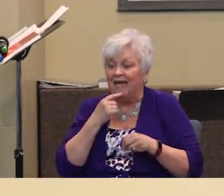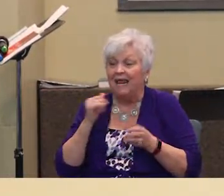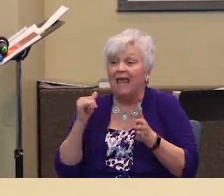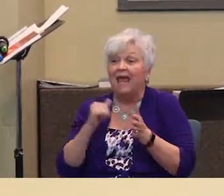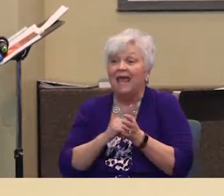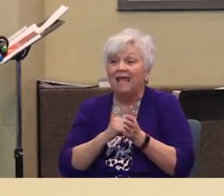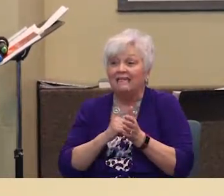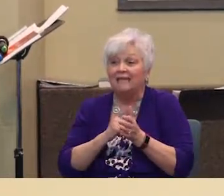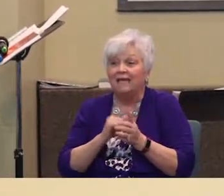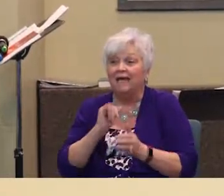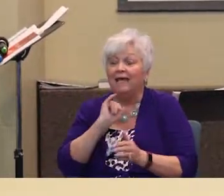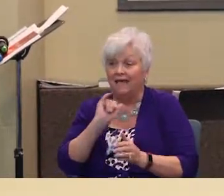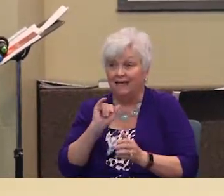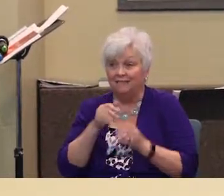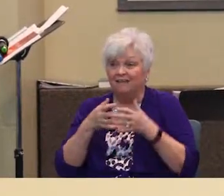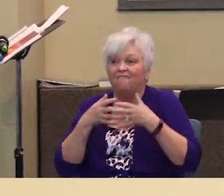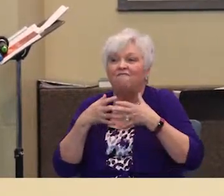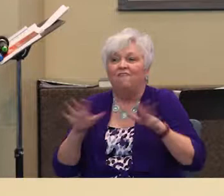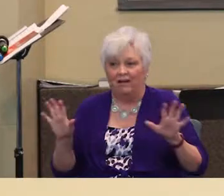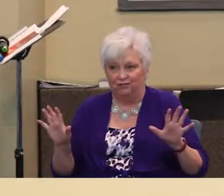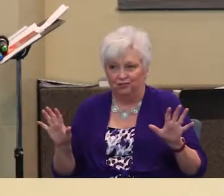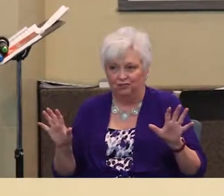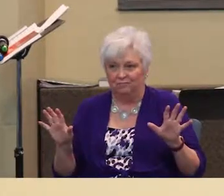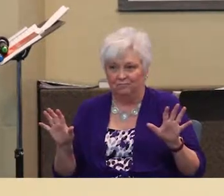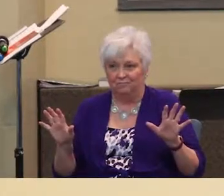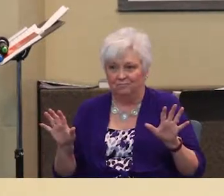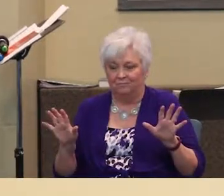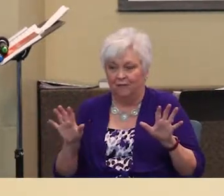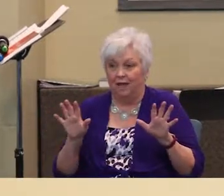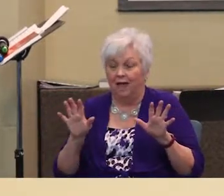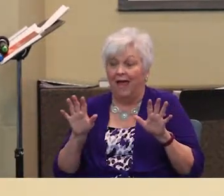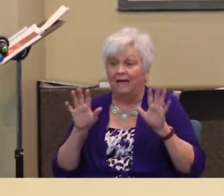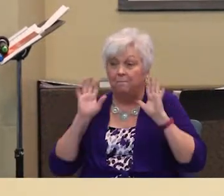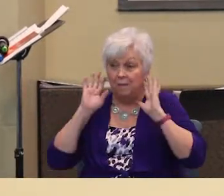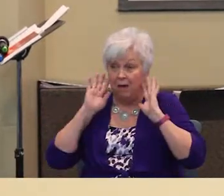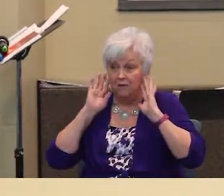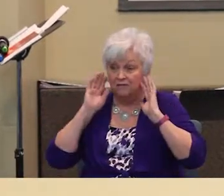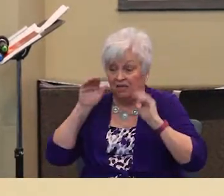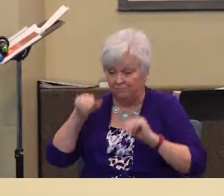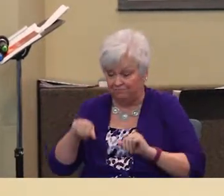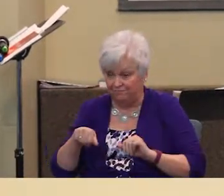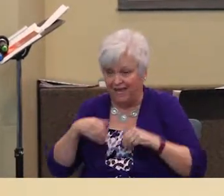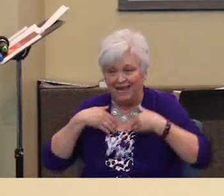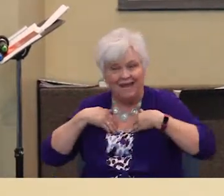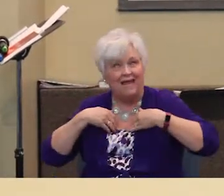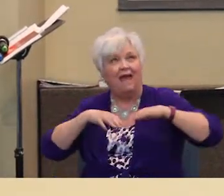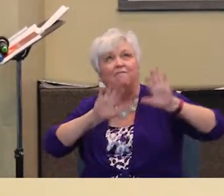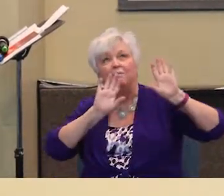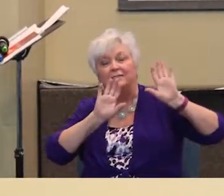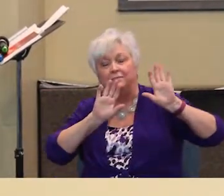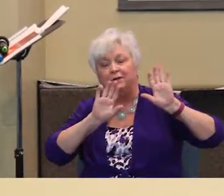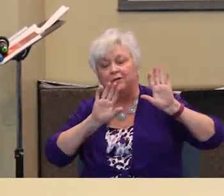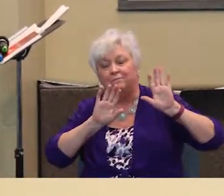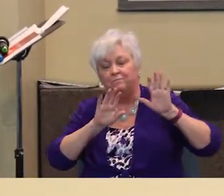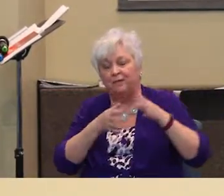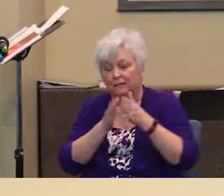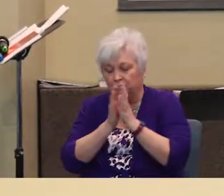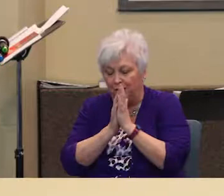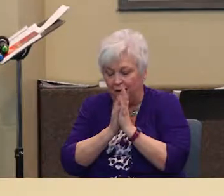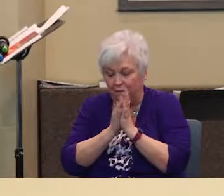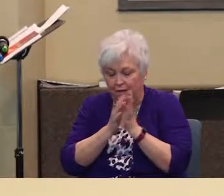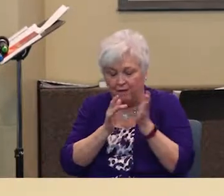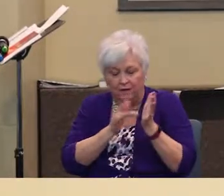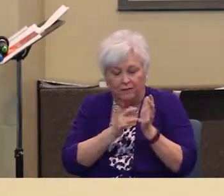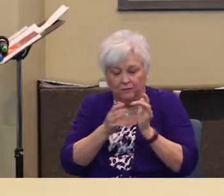is finished. And he bowed his head and gave up his spirit. Pray with me. Gracious Heavenly Father, I pray that we will see